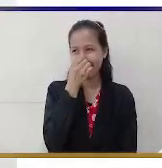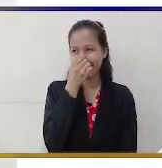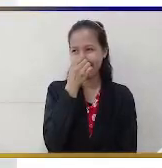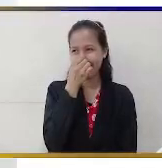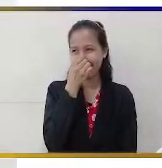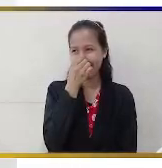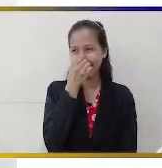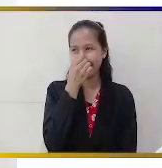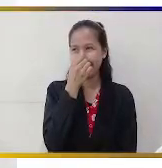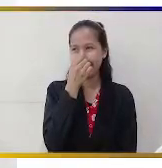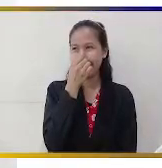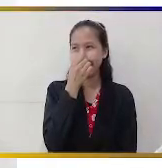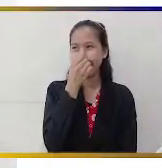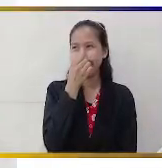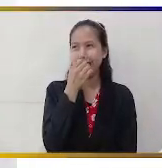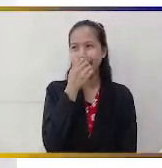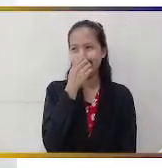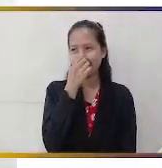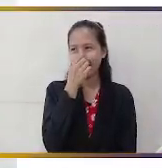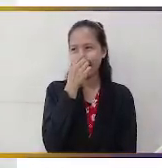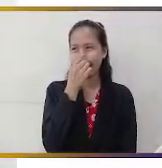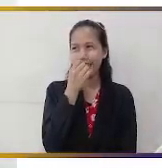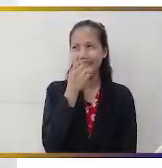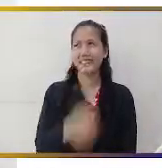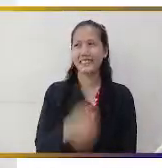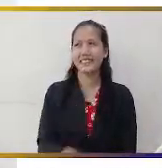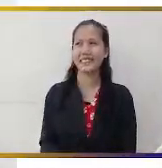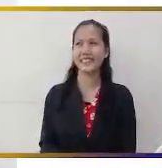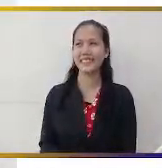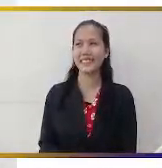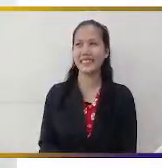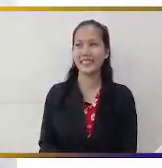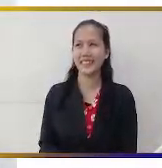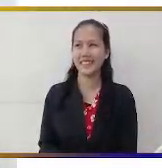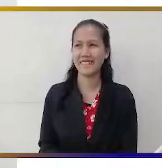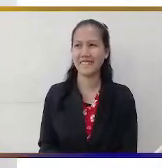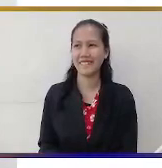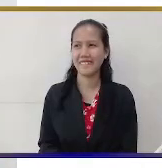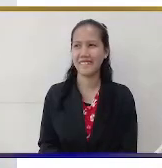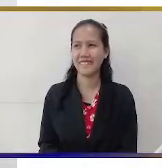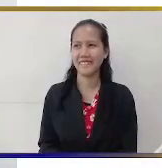Because God is not held to this world. Amen.